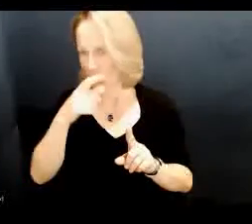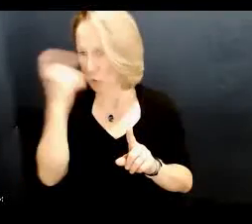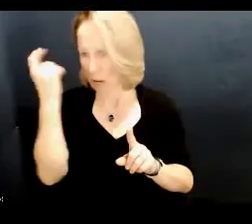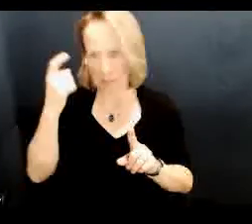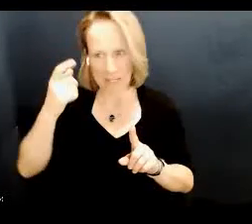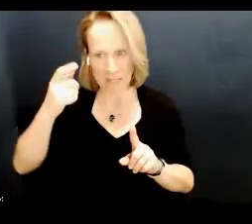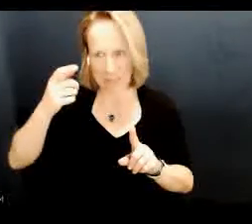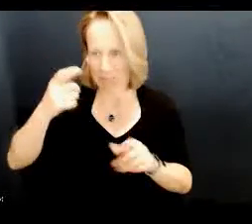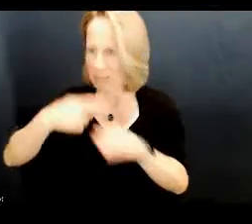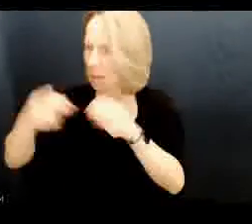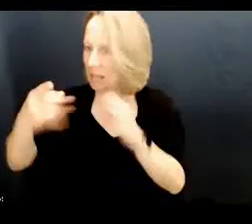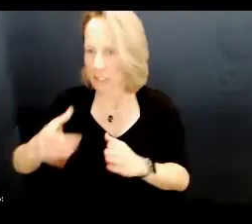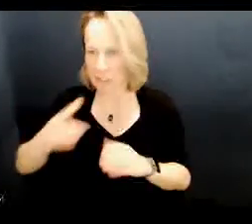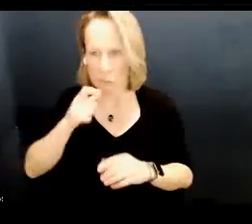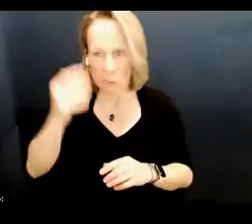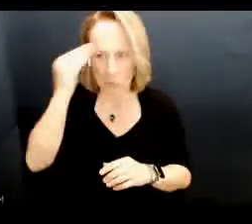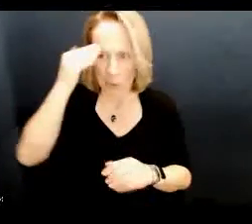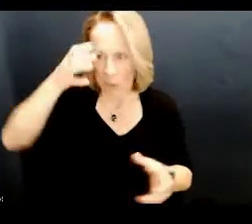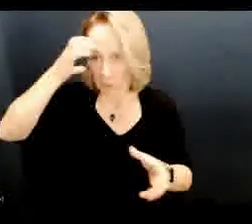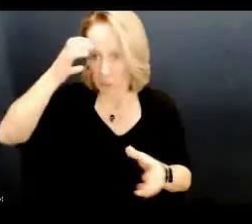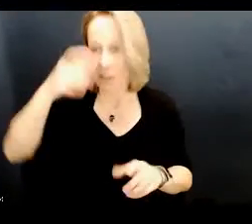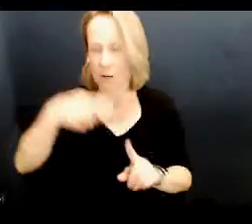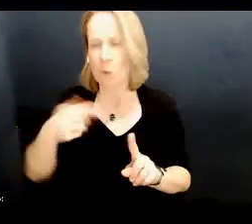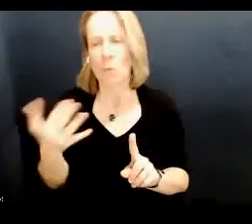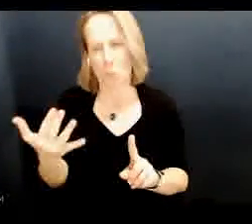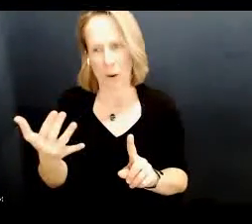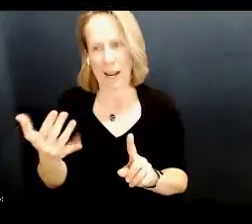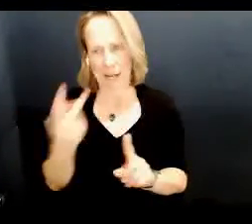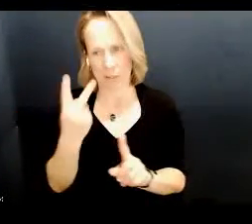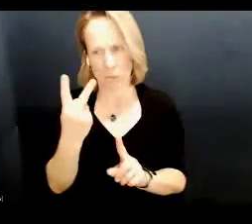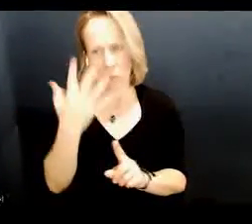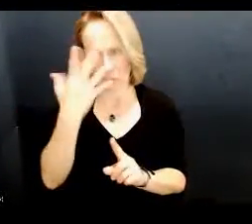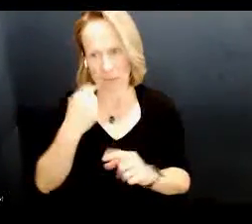survivor can remember things better.